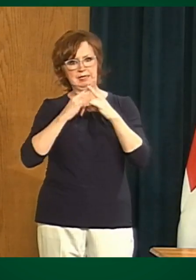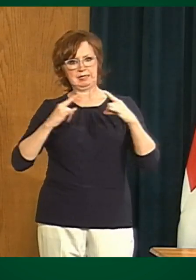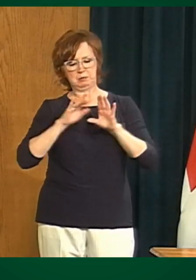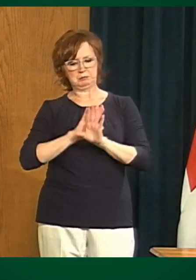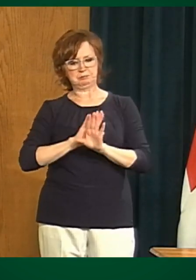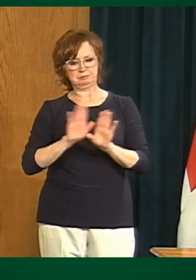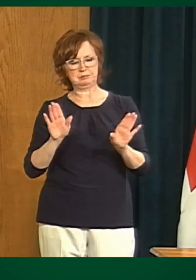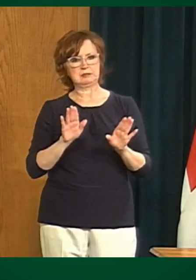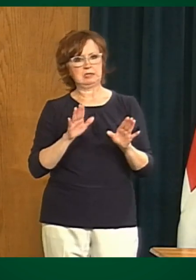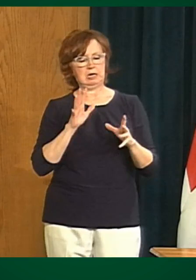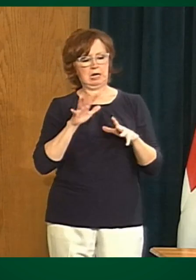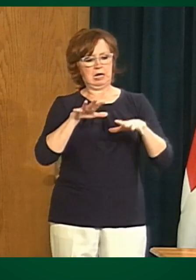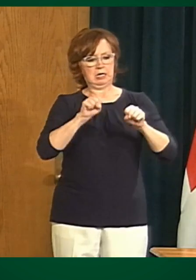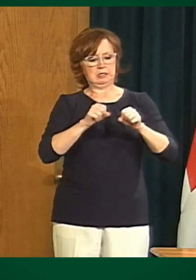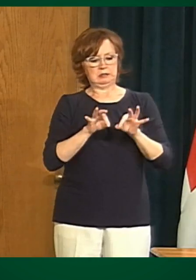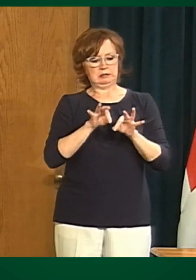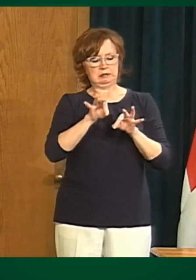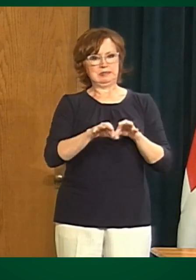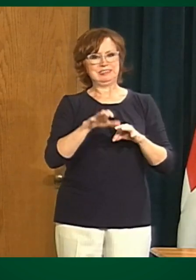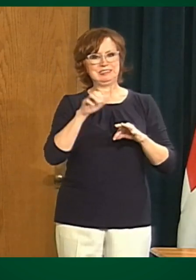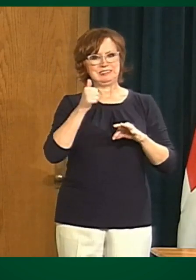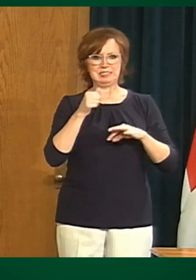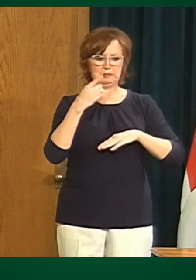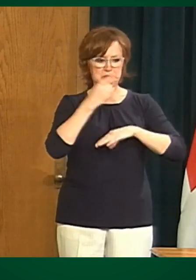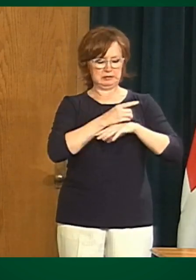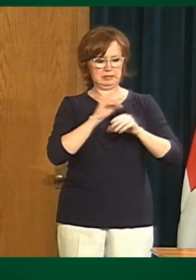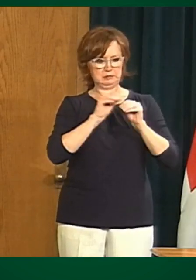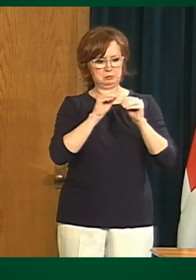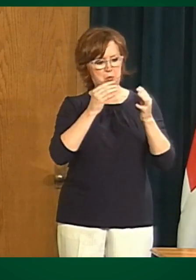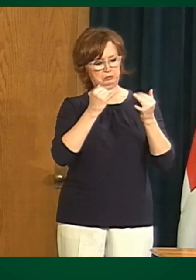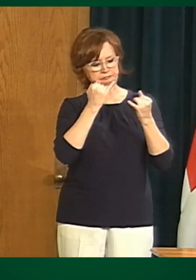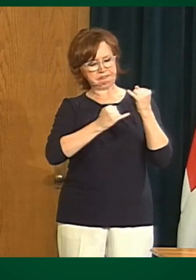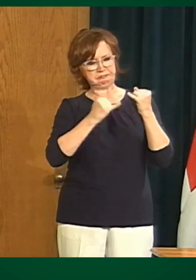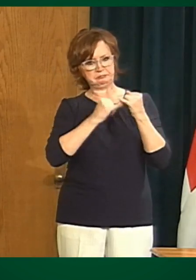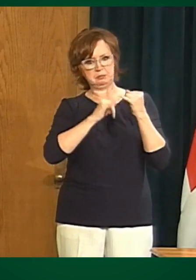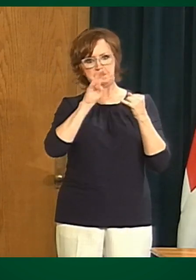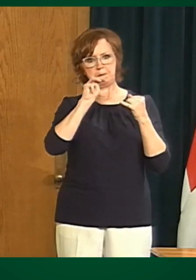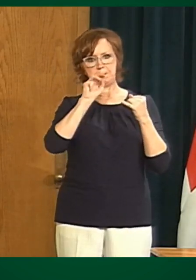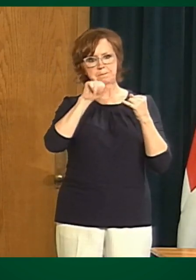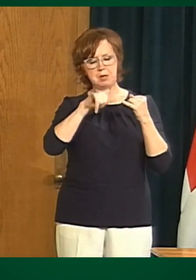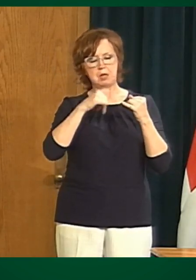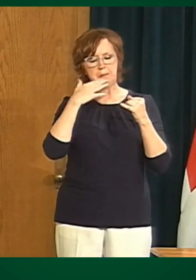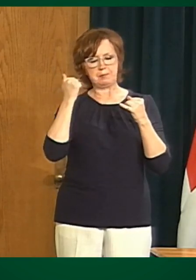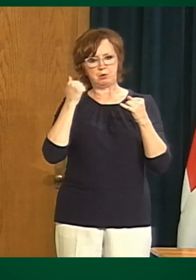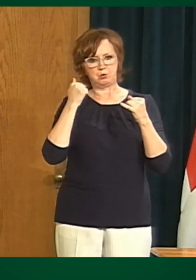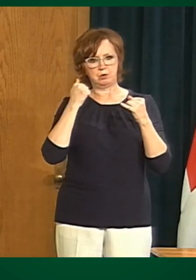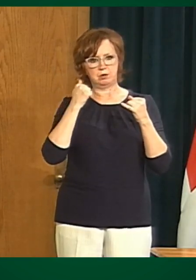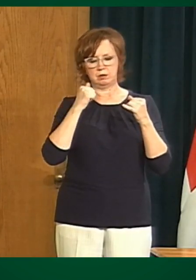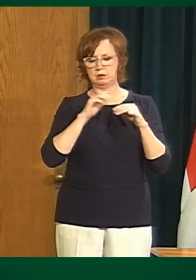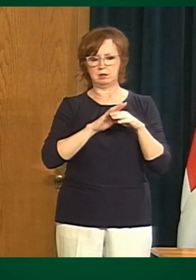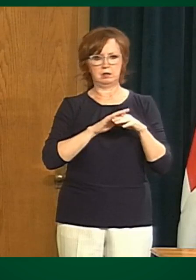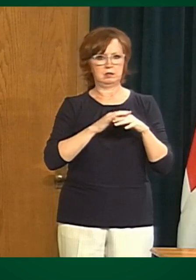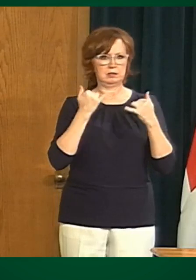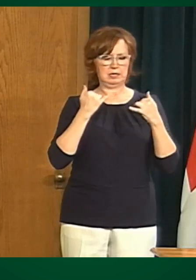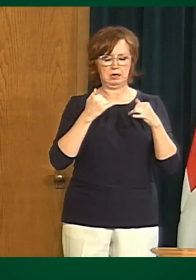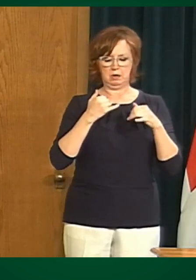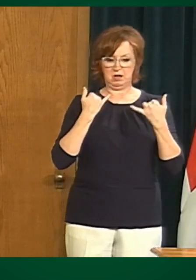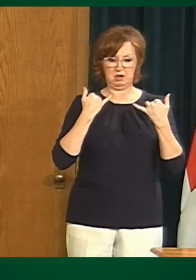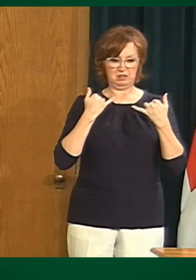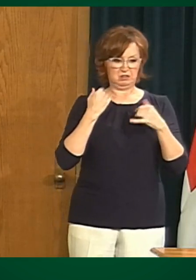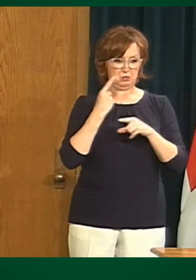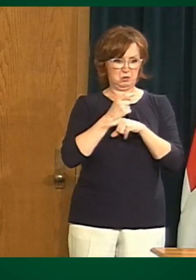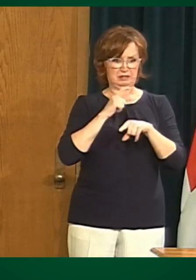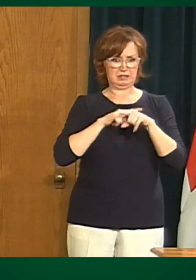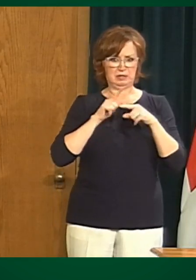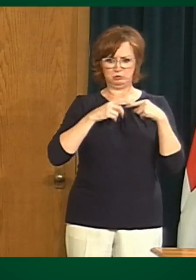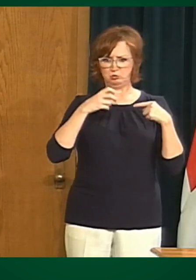not attracting people to Saskatchewan from all other areas of Canada. This is no time to be traveling interprovincially unless it is